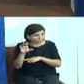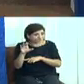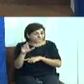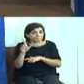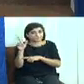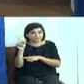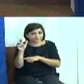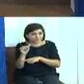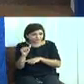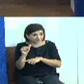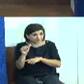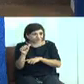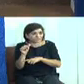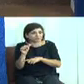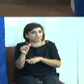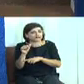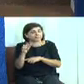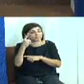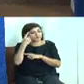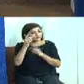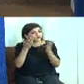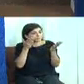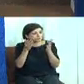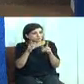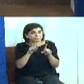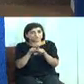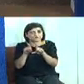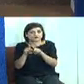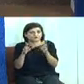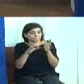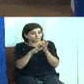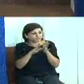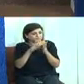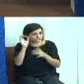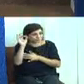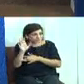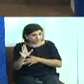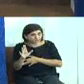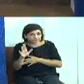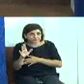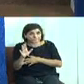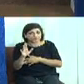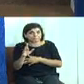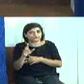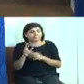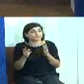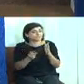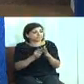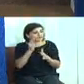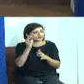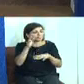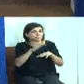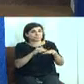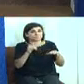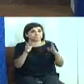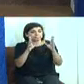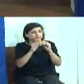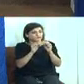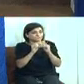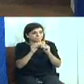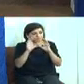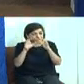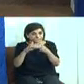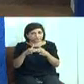Los Angeles to serve as our senior pastor at a duly called meeting of the congregation